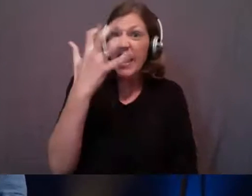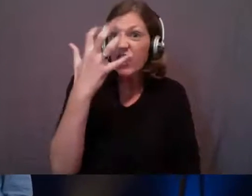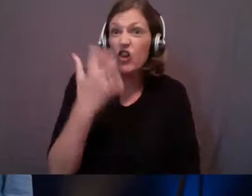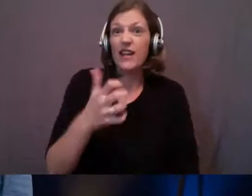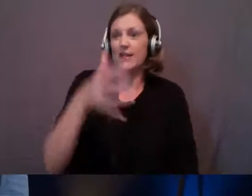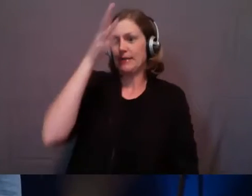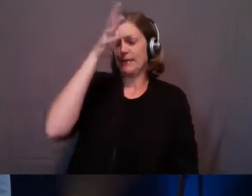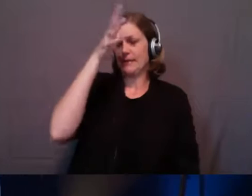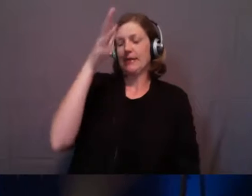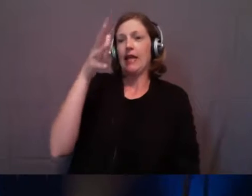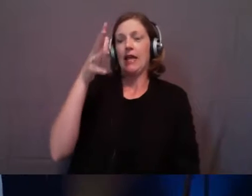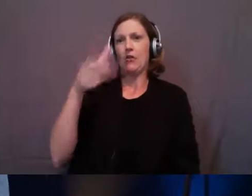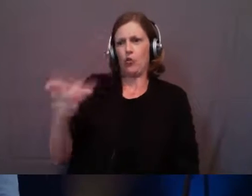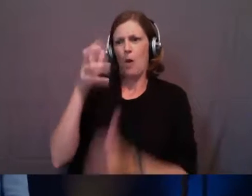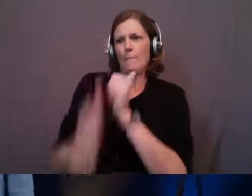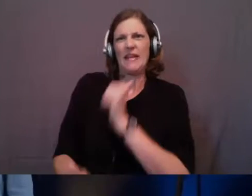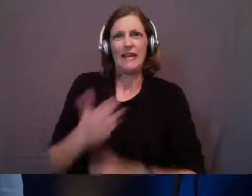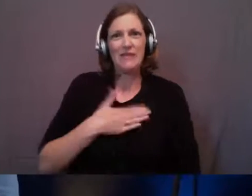you're so mean. I'm not mean.